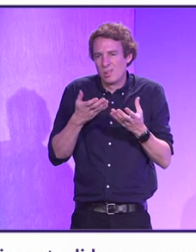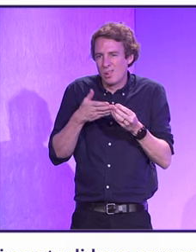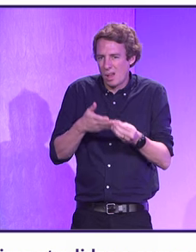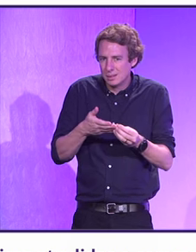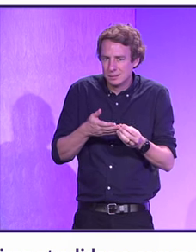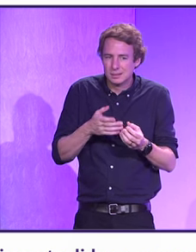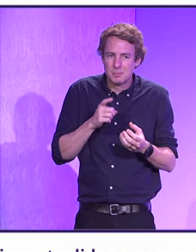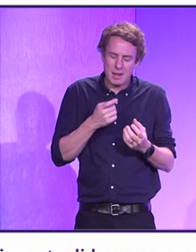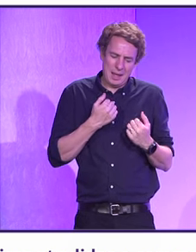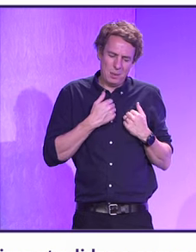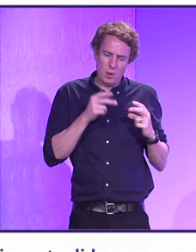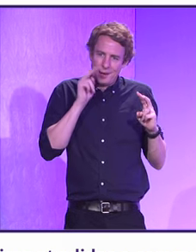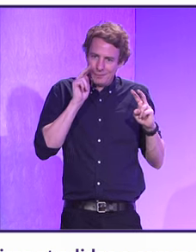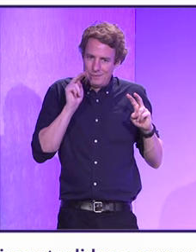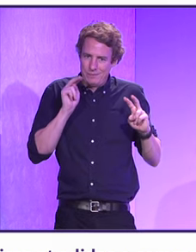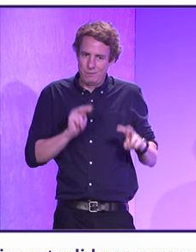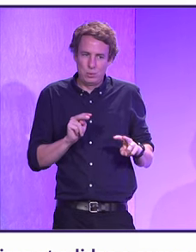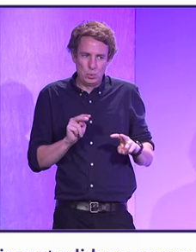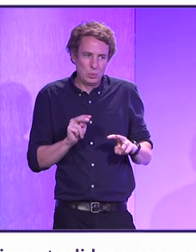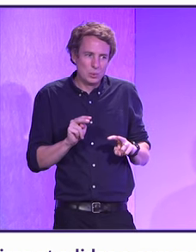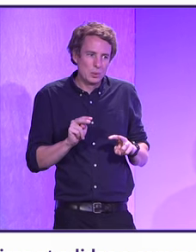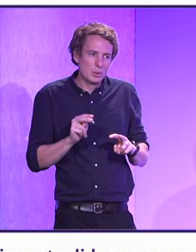but from SRE point of view,